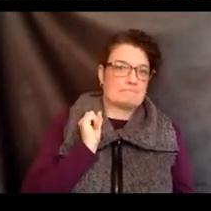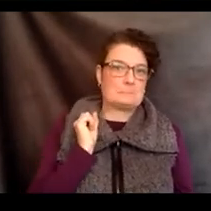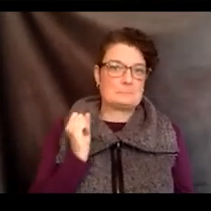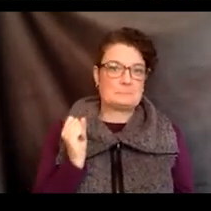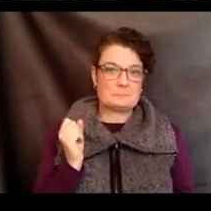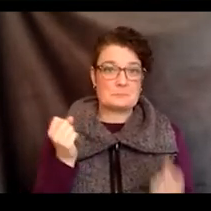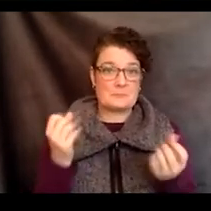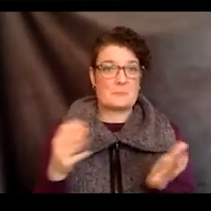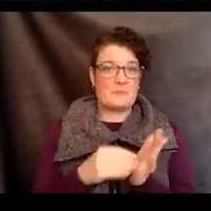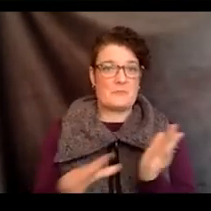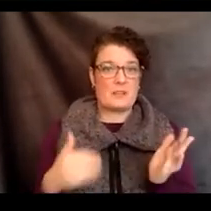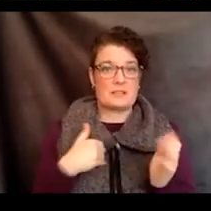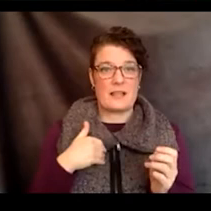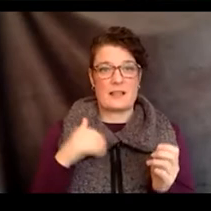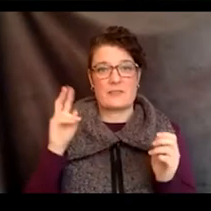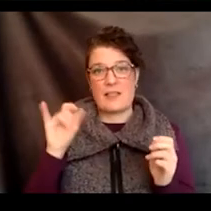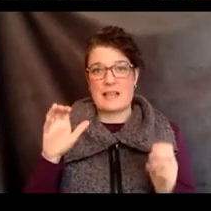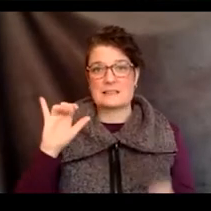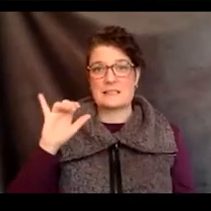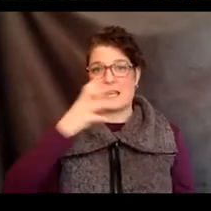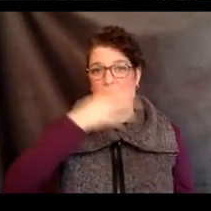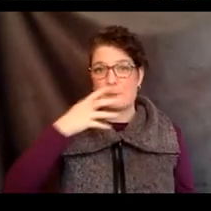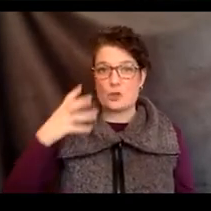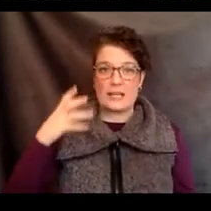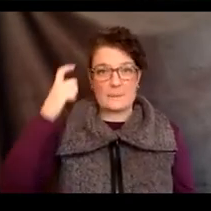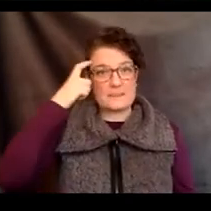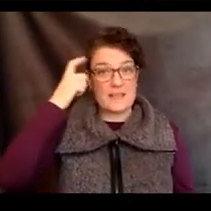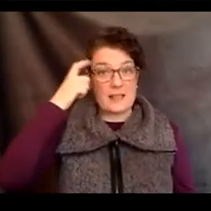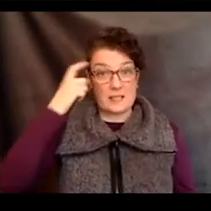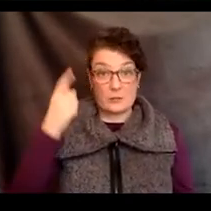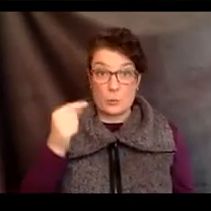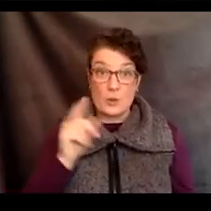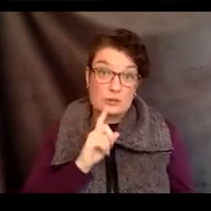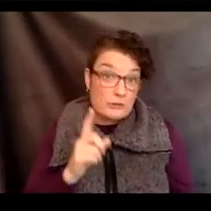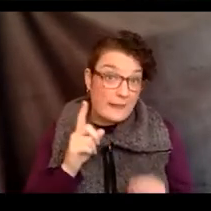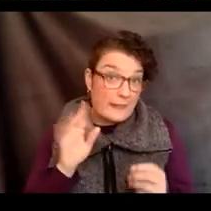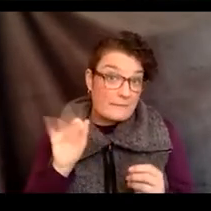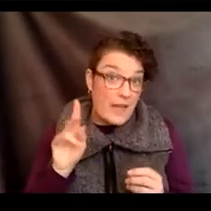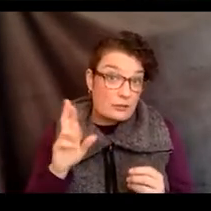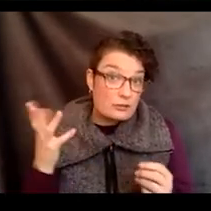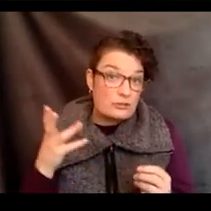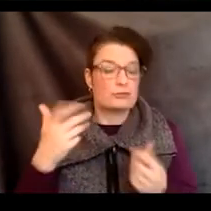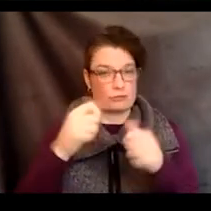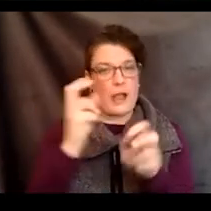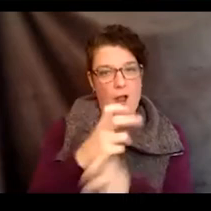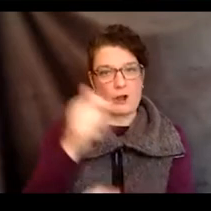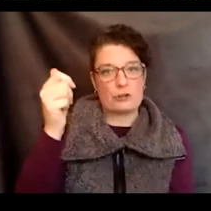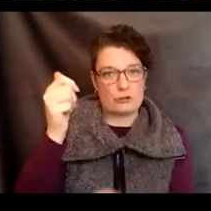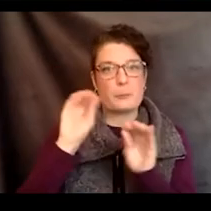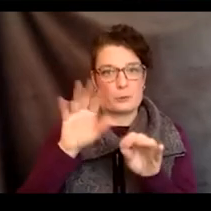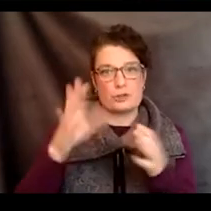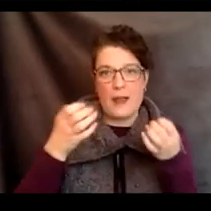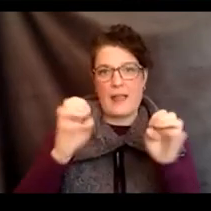have that sort of classic immigrant mentality that really what's a factor is trying harder, you know, put all your effort into it,